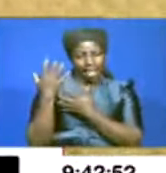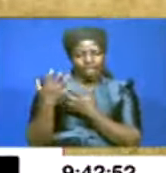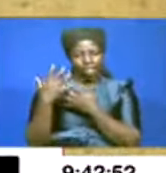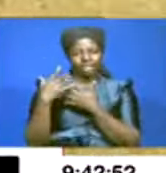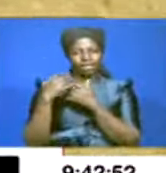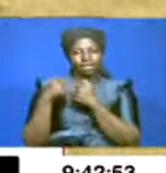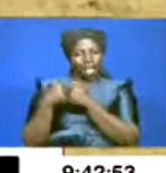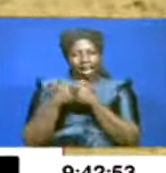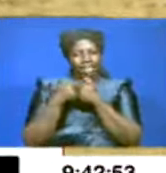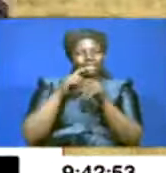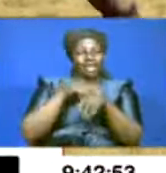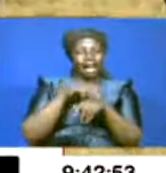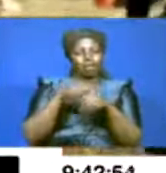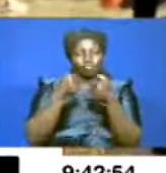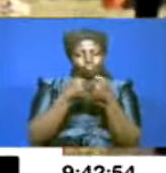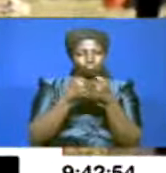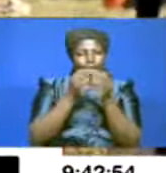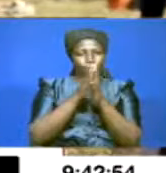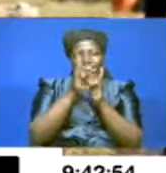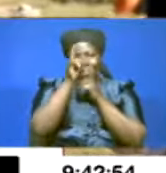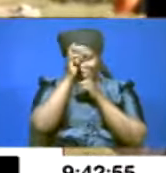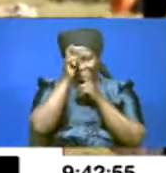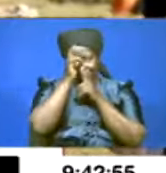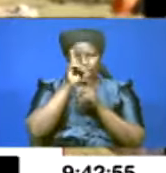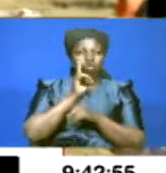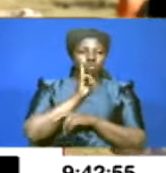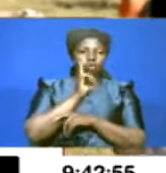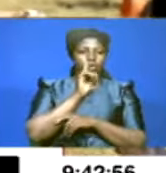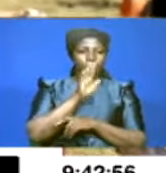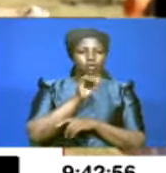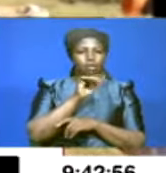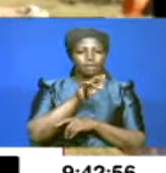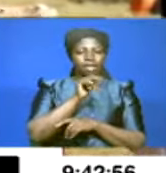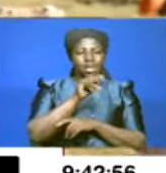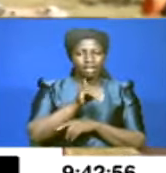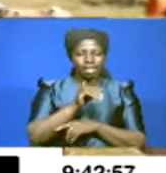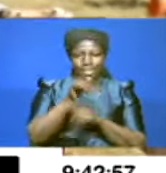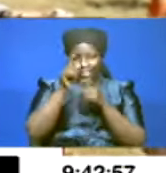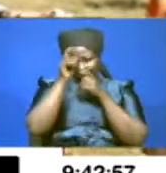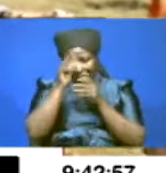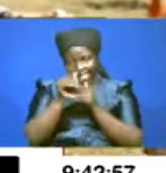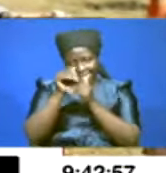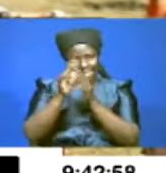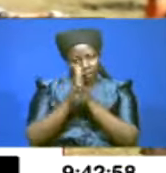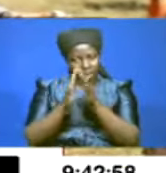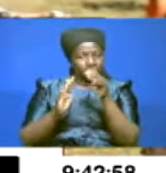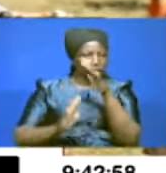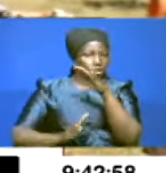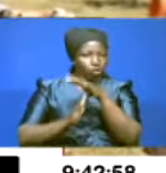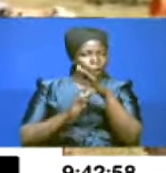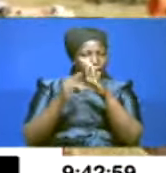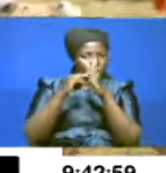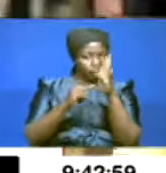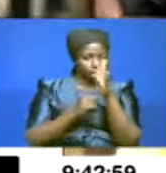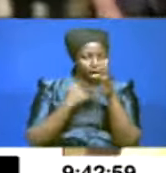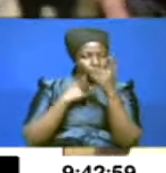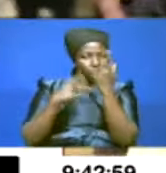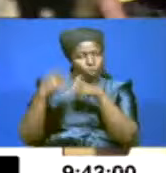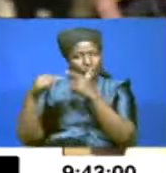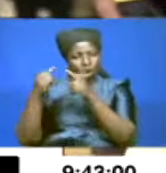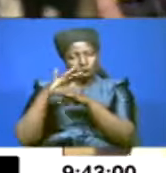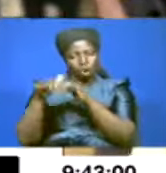host leaders Tusker FC in Mbaraki. Tusker are leading the table on maximum points, having won all their opening 6